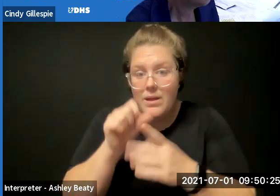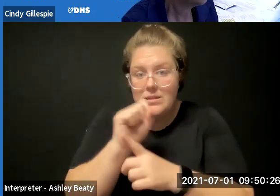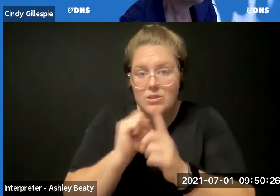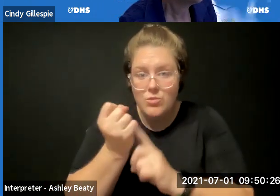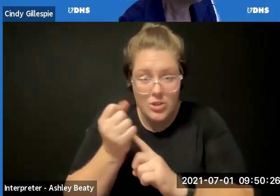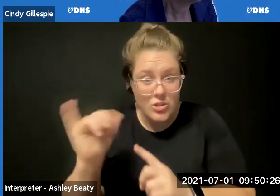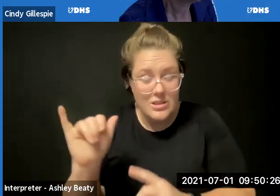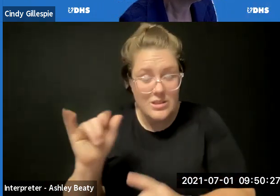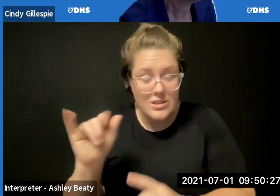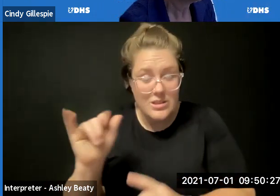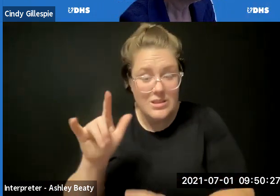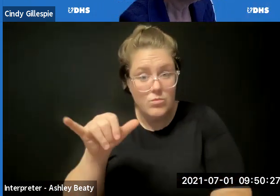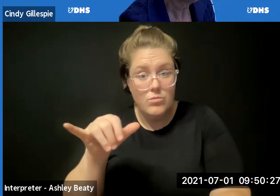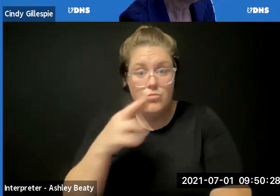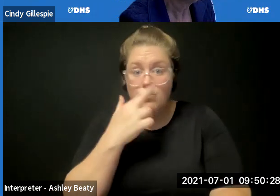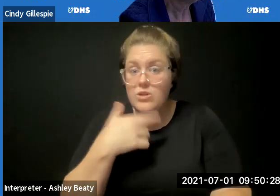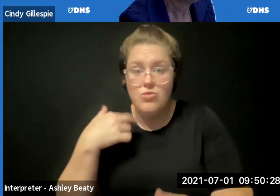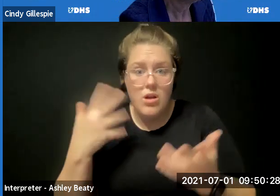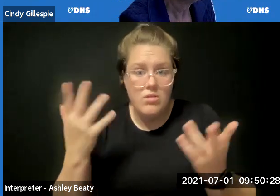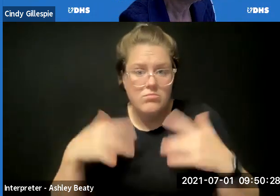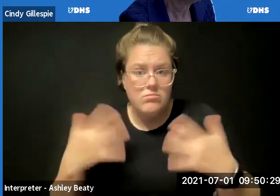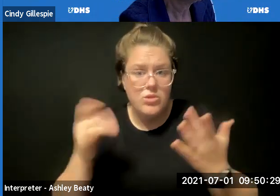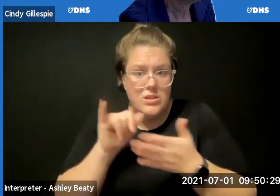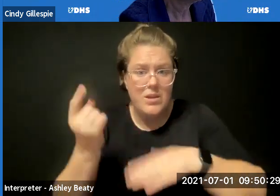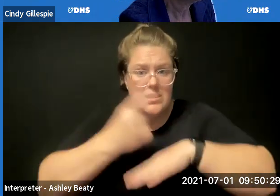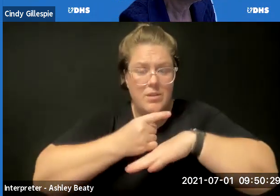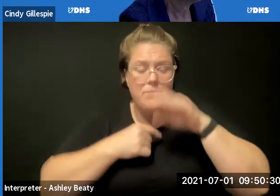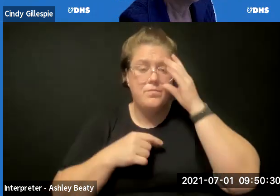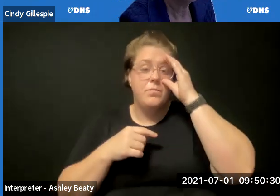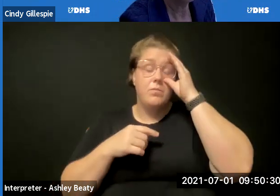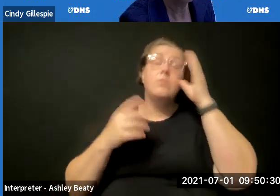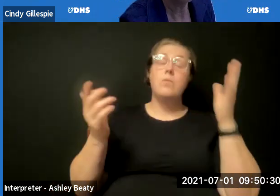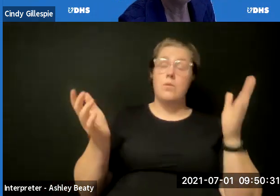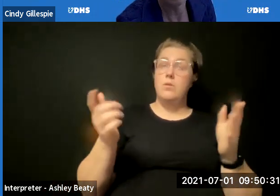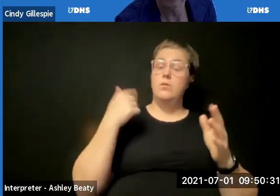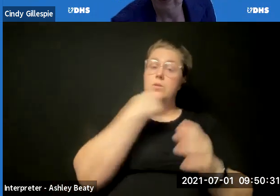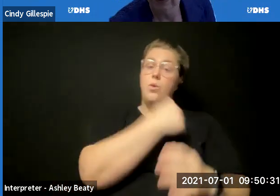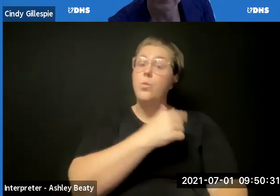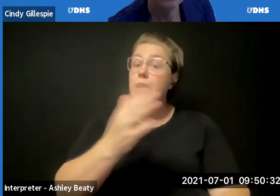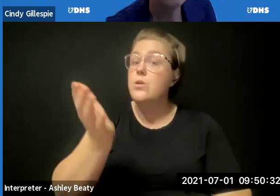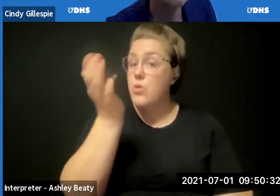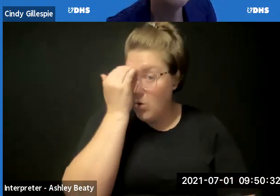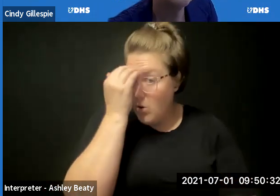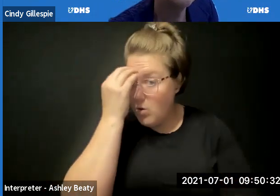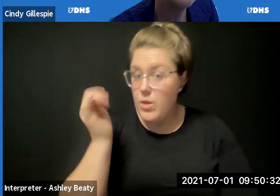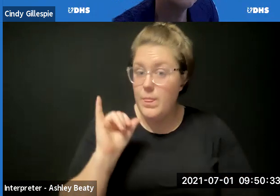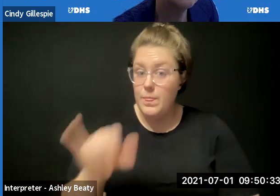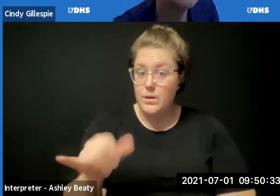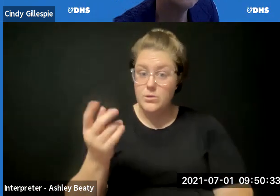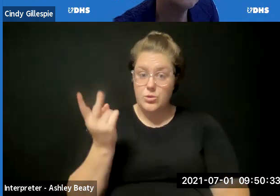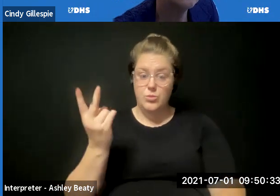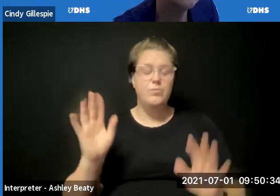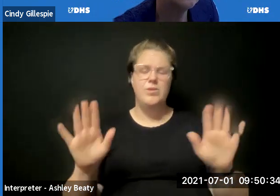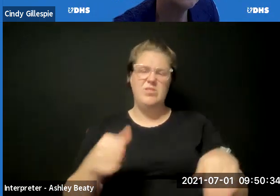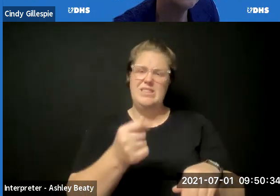terms of like within the restaurant that day? Yeah, well, we do know the fact that the two individuals, there's several factors